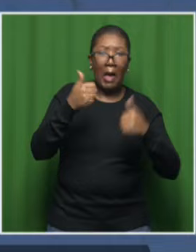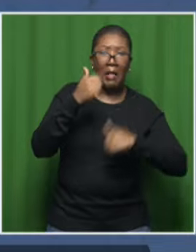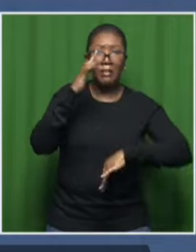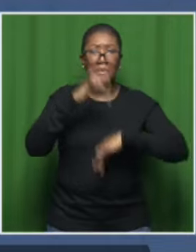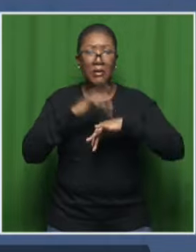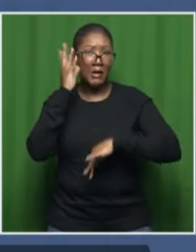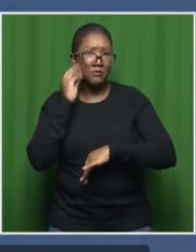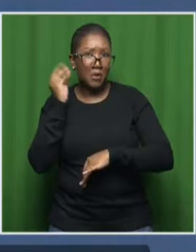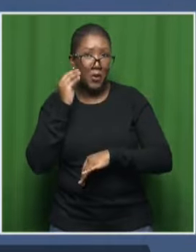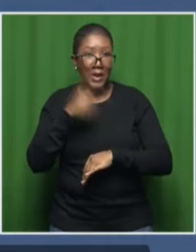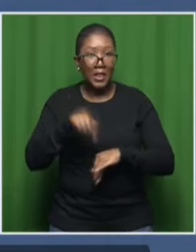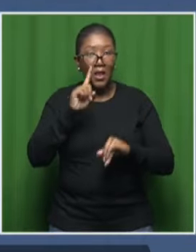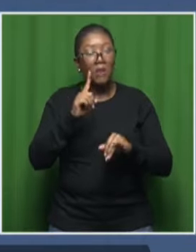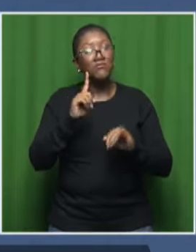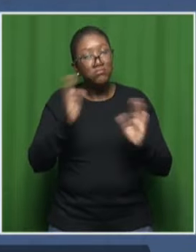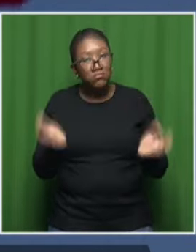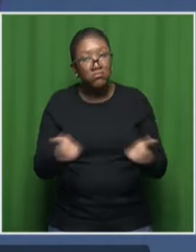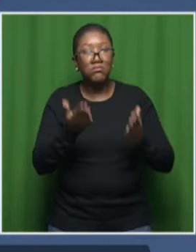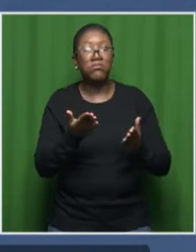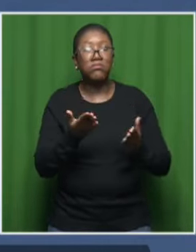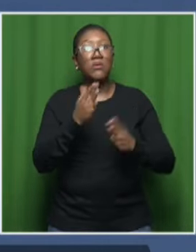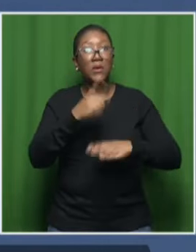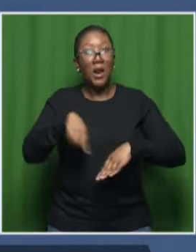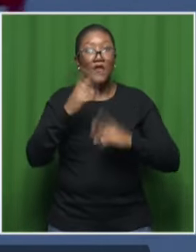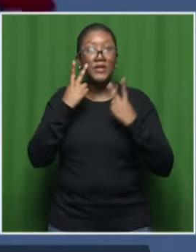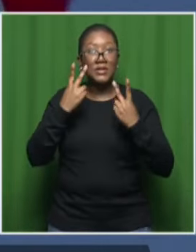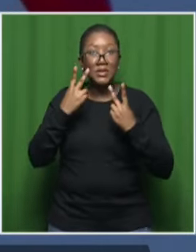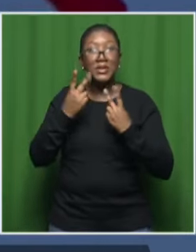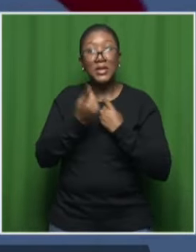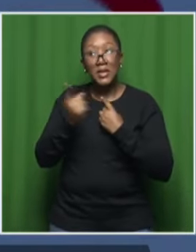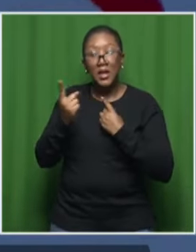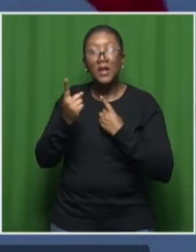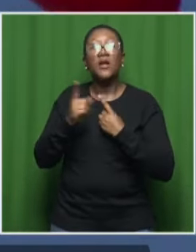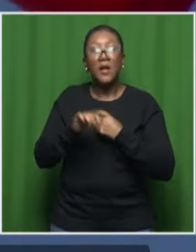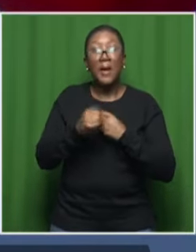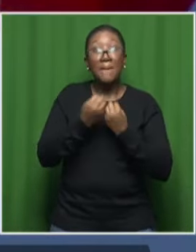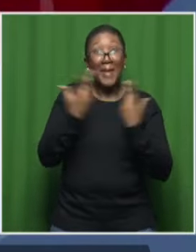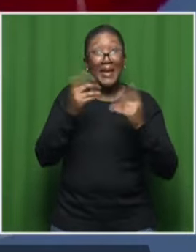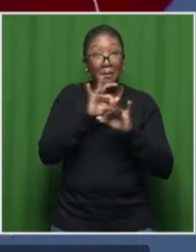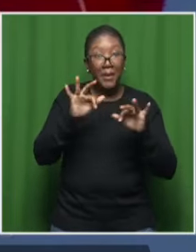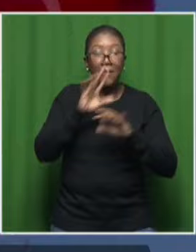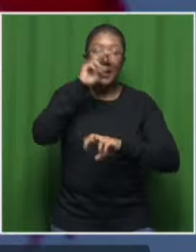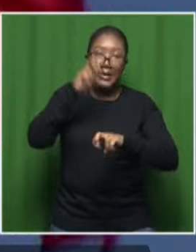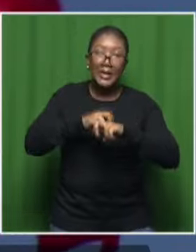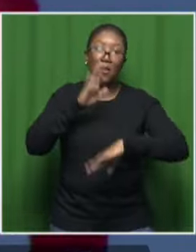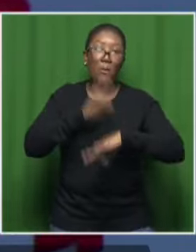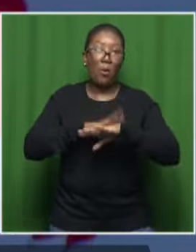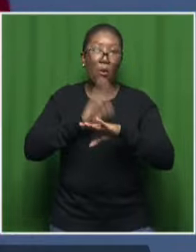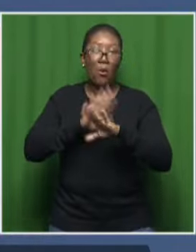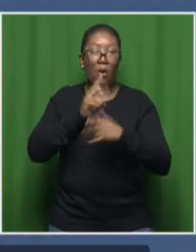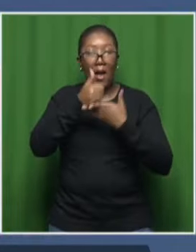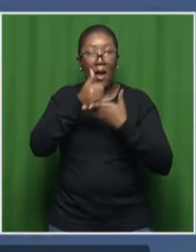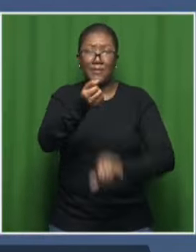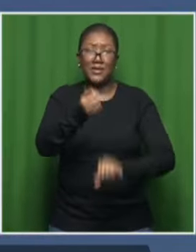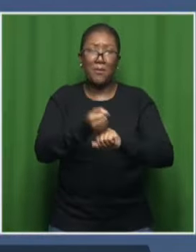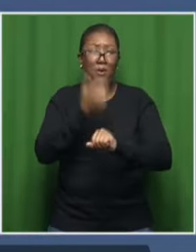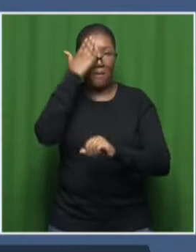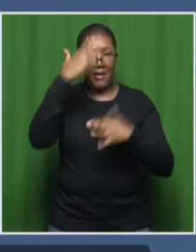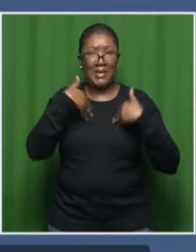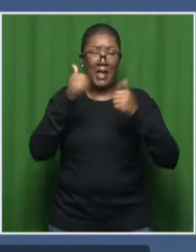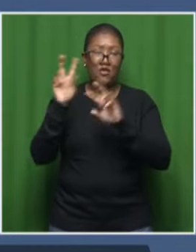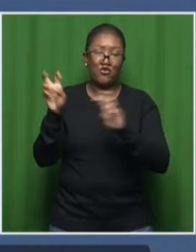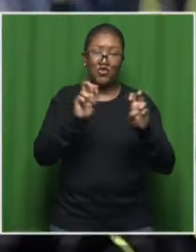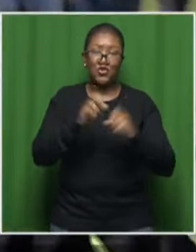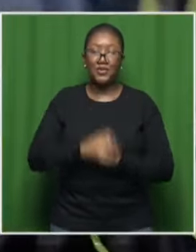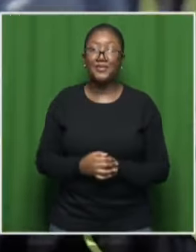The organisation says these are more common and prevalent, with one in four people needing mental health interventions. We're seeing